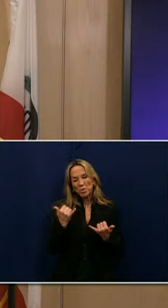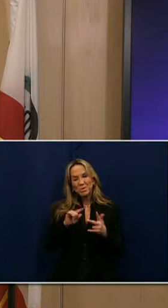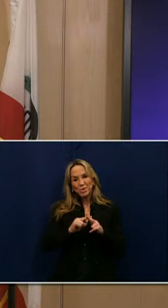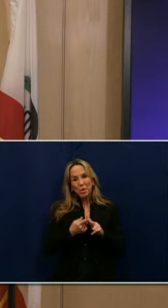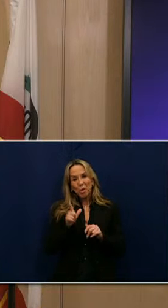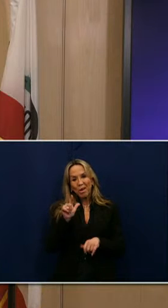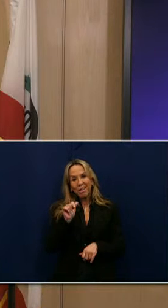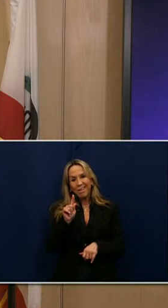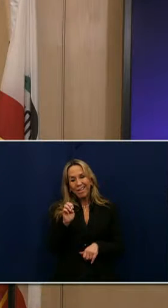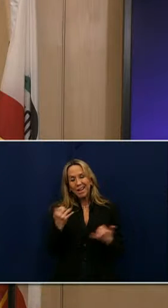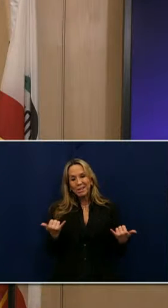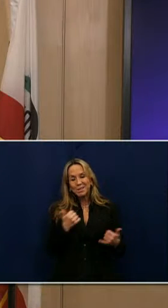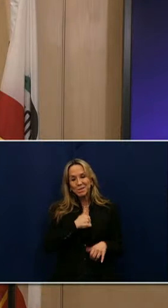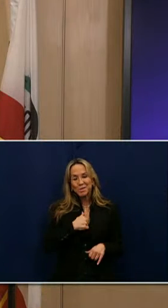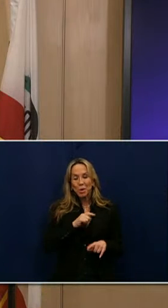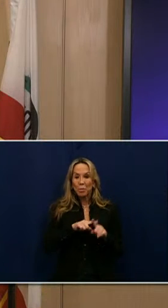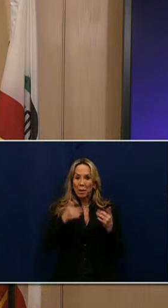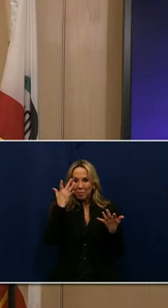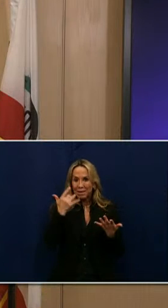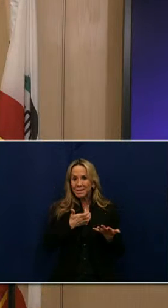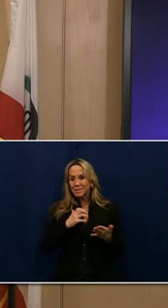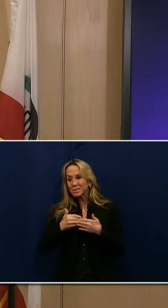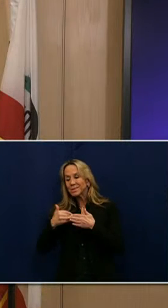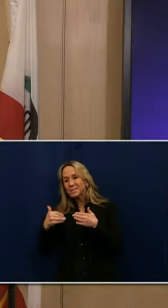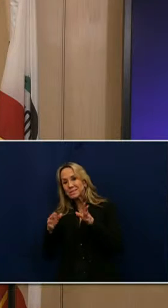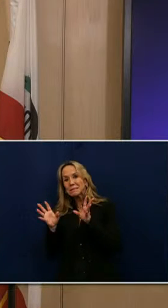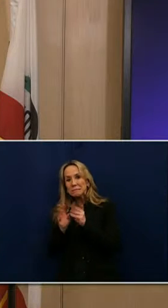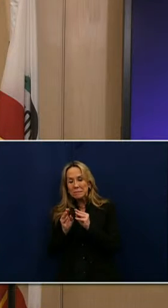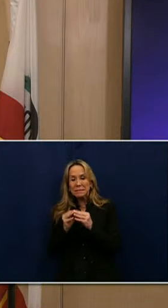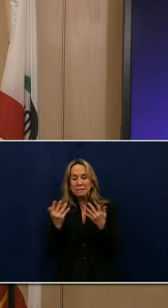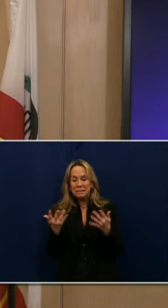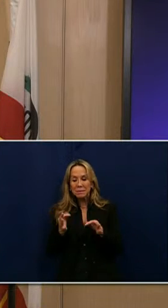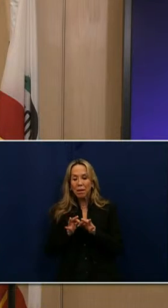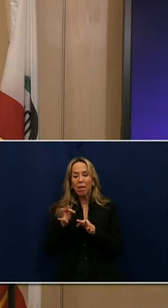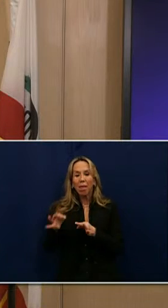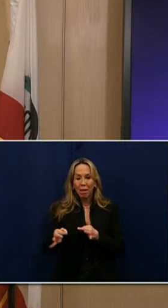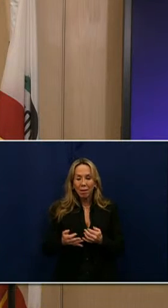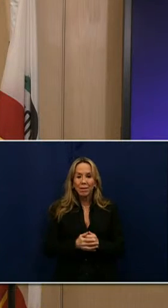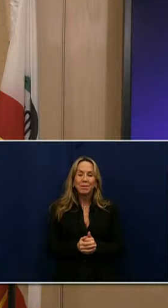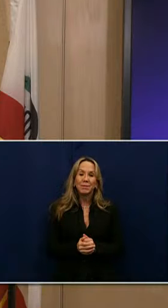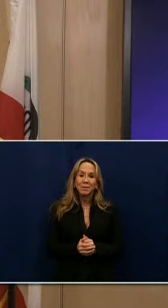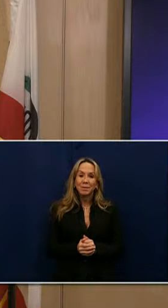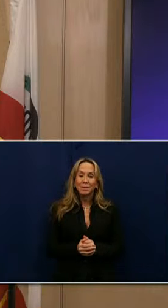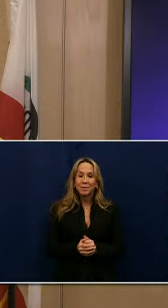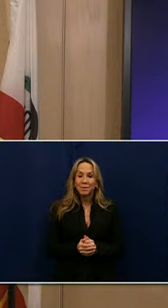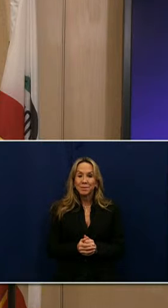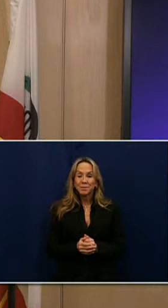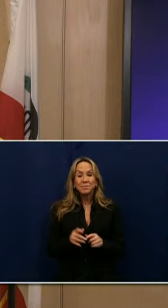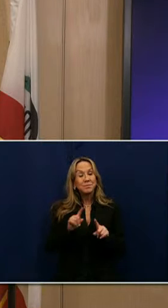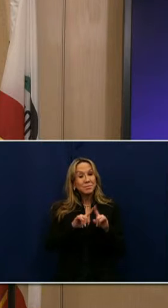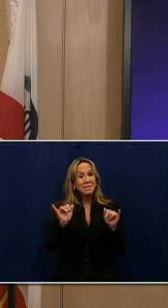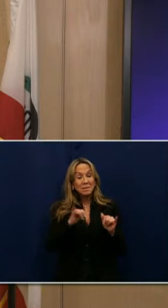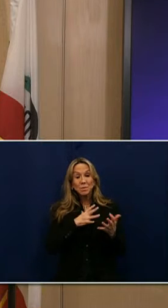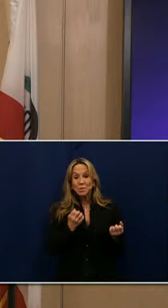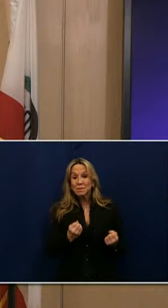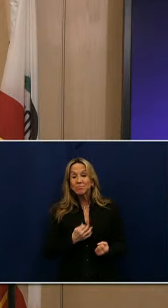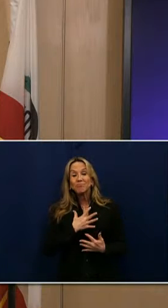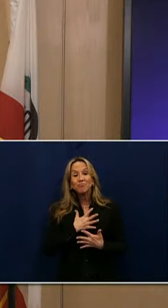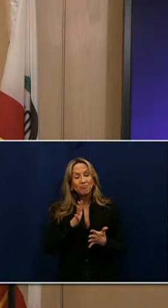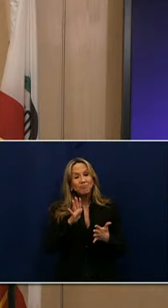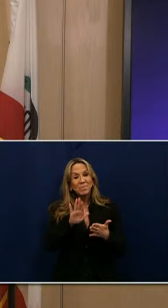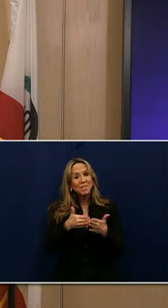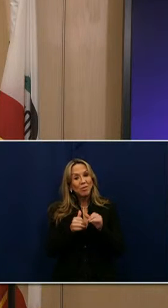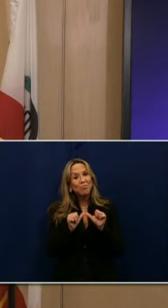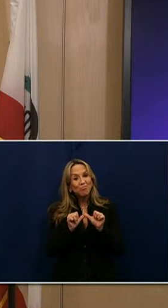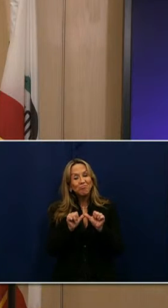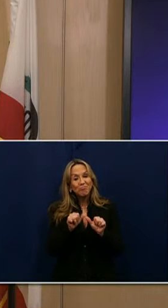start of this, but just because of our board meeting going a little bit longer than we anticipated. And again, a word of encouragement. Let's all hang in